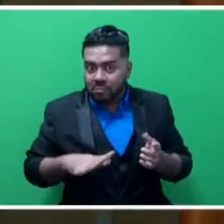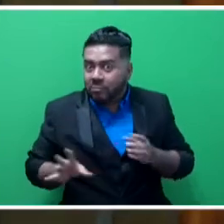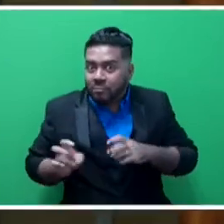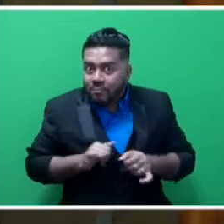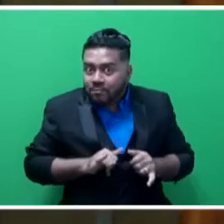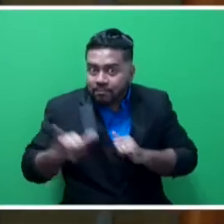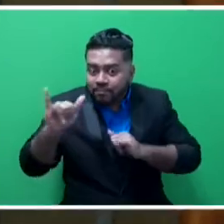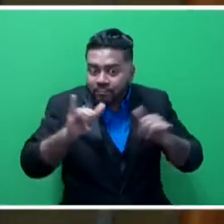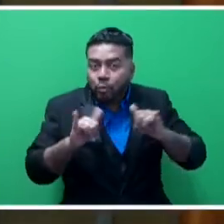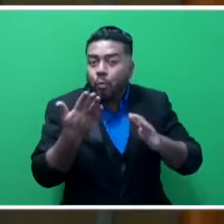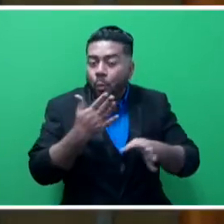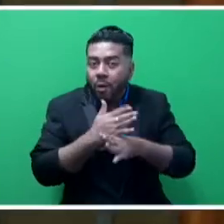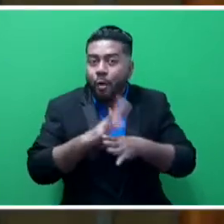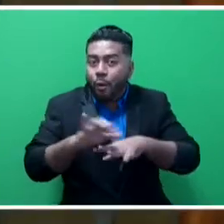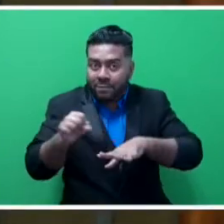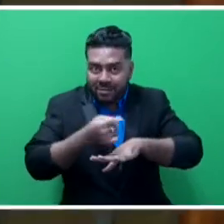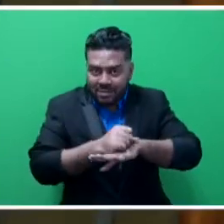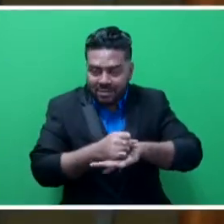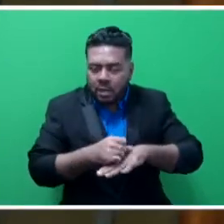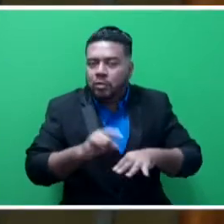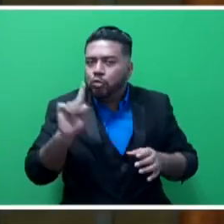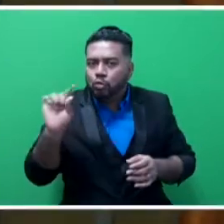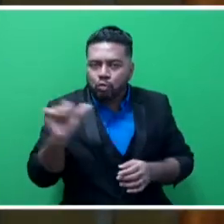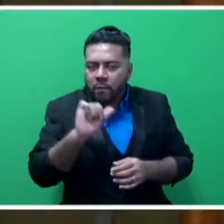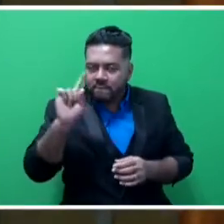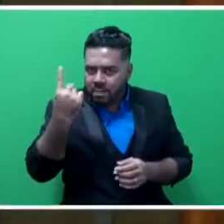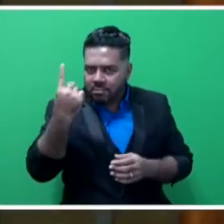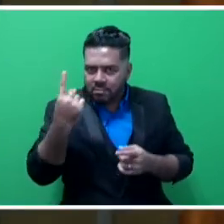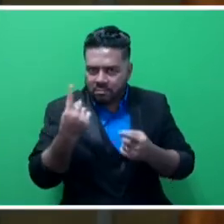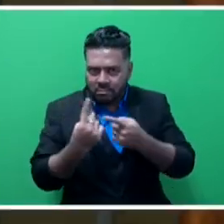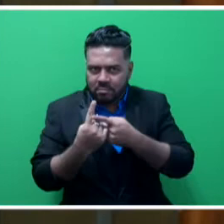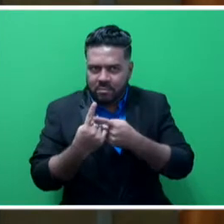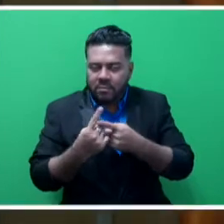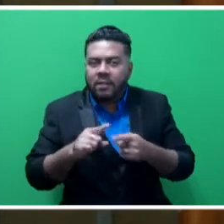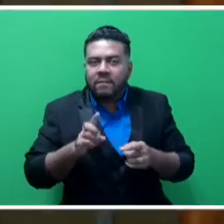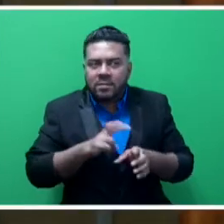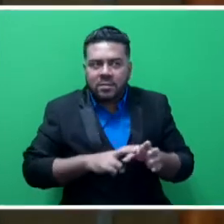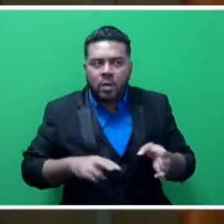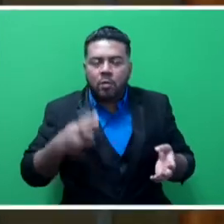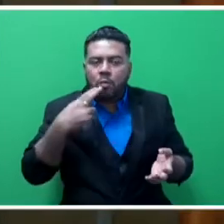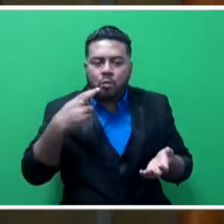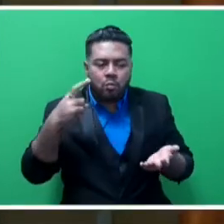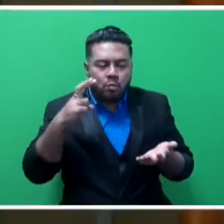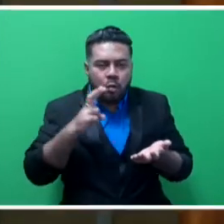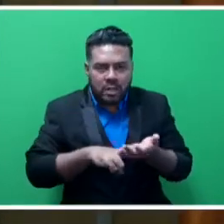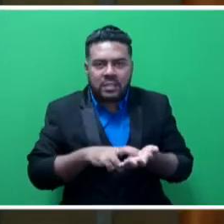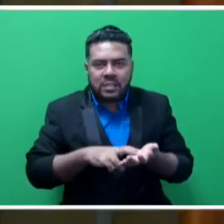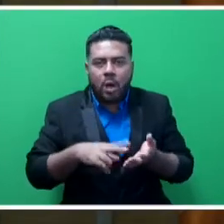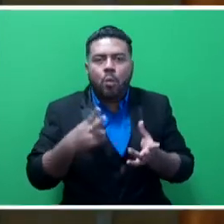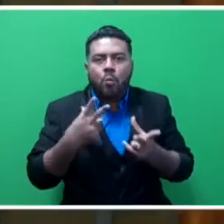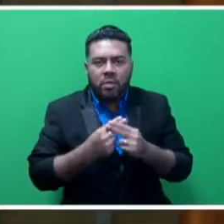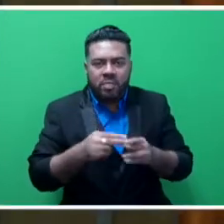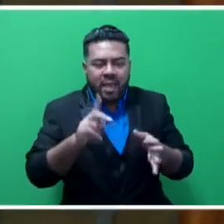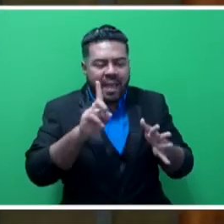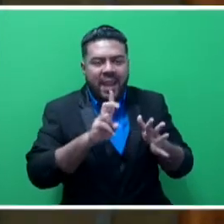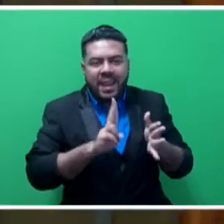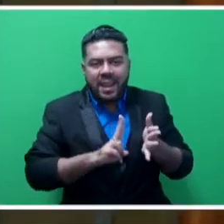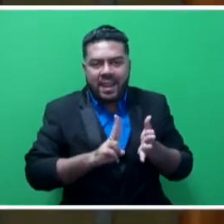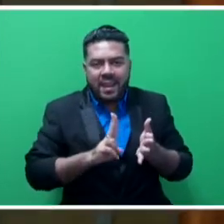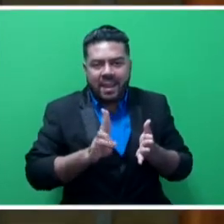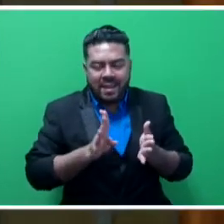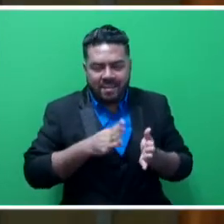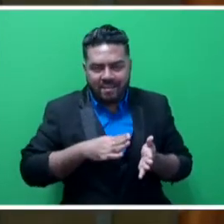under the scheme should first take the first step, and that is to register with the